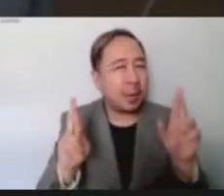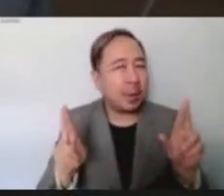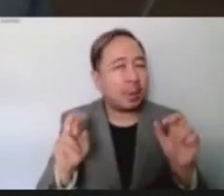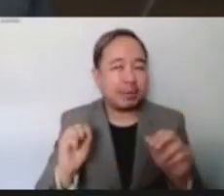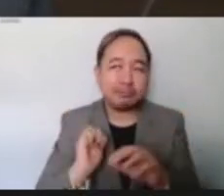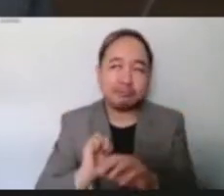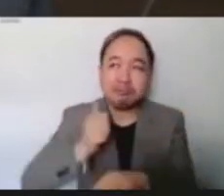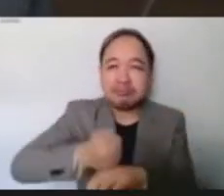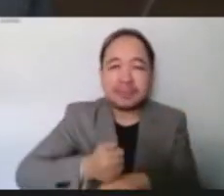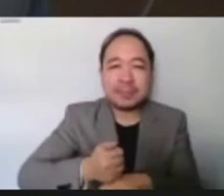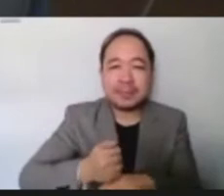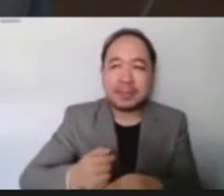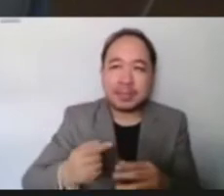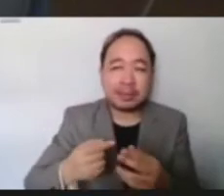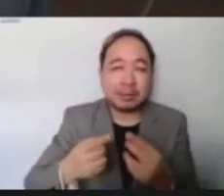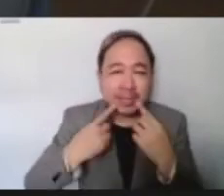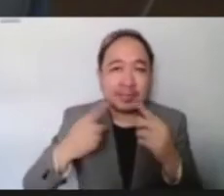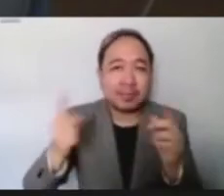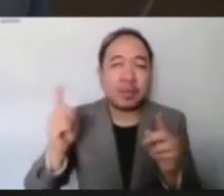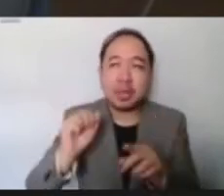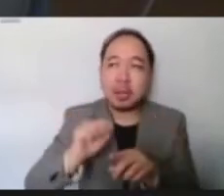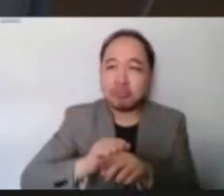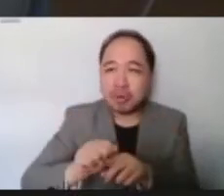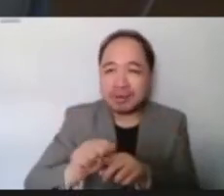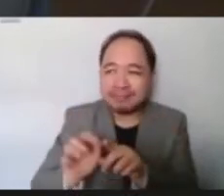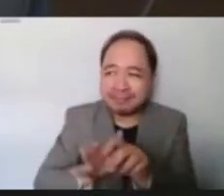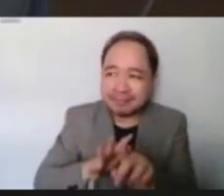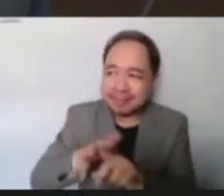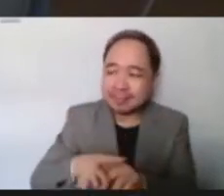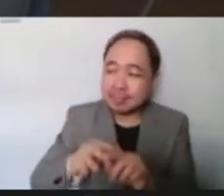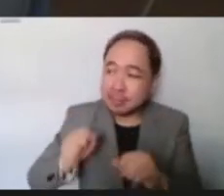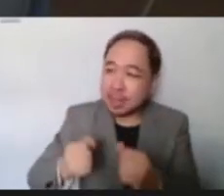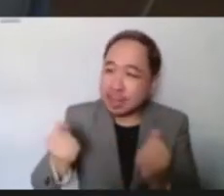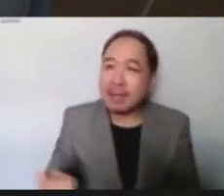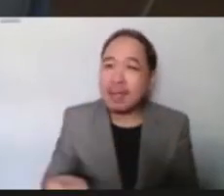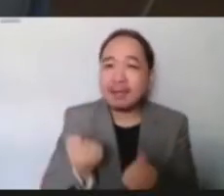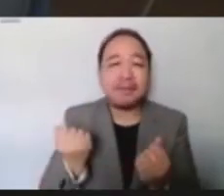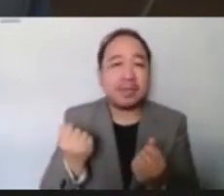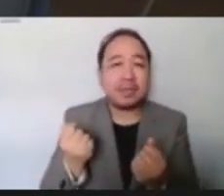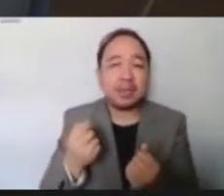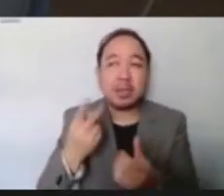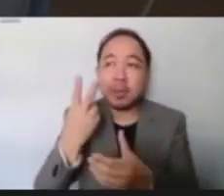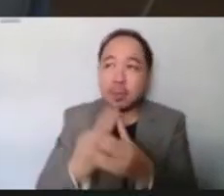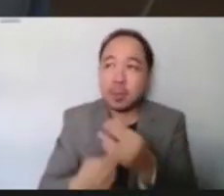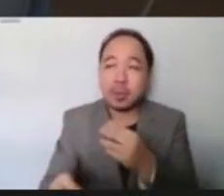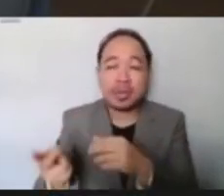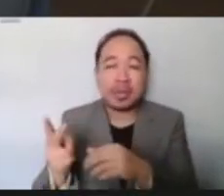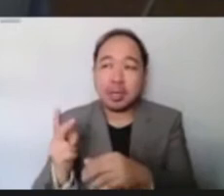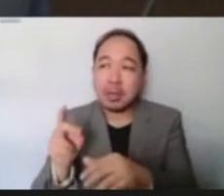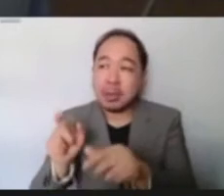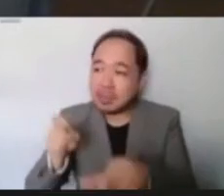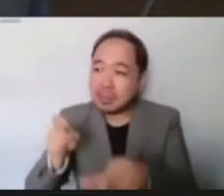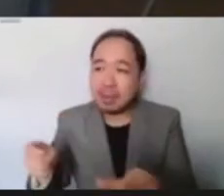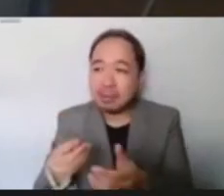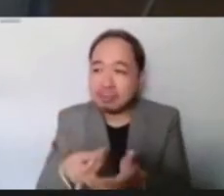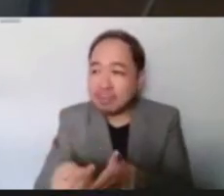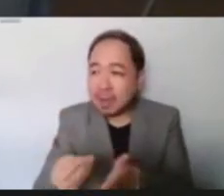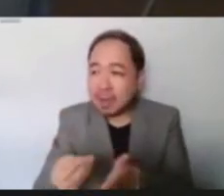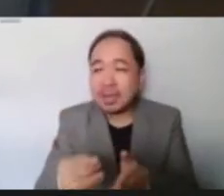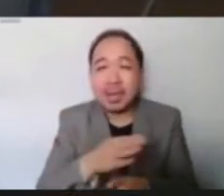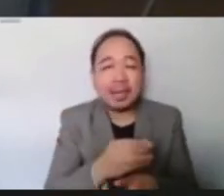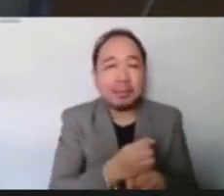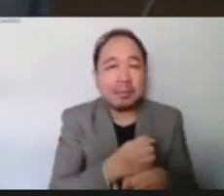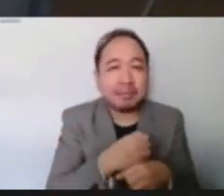as well as Progressive framework that can be actively engaged that could actively engage both consumers and producers of plastic wastes